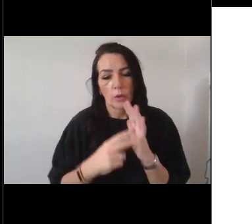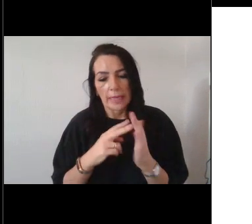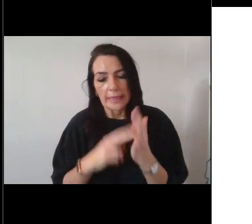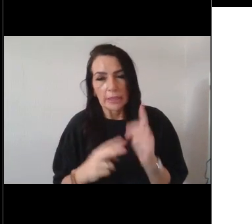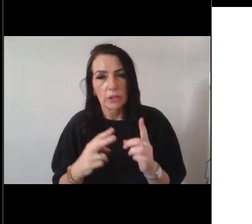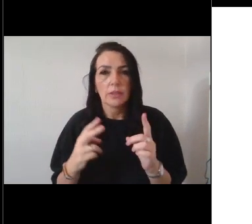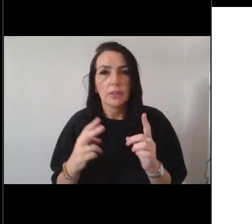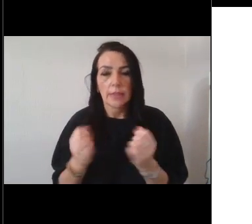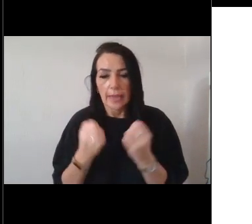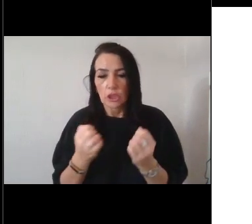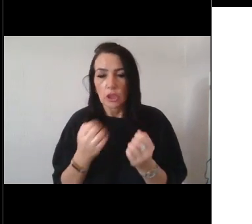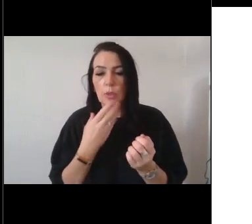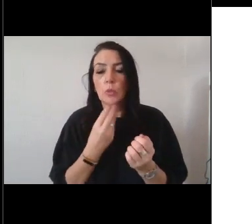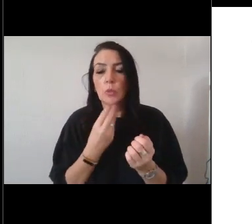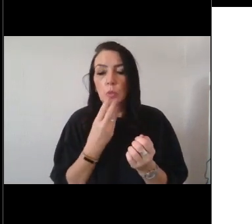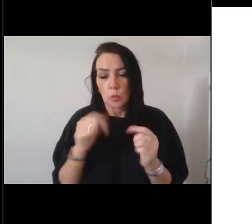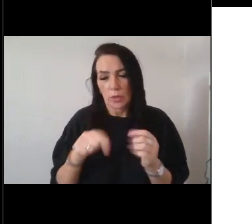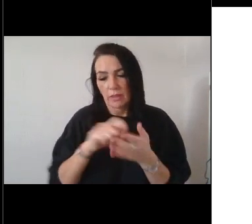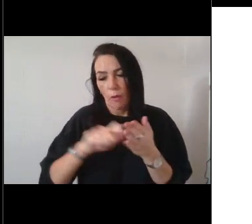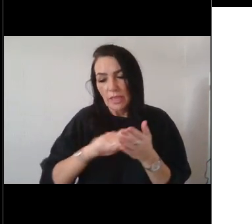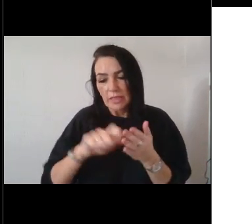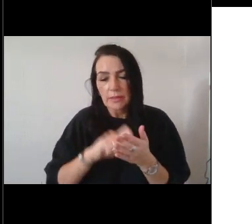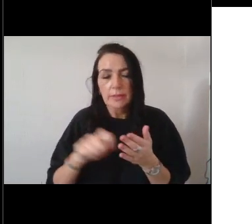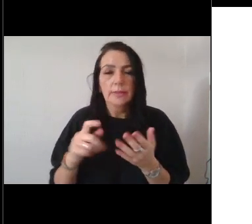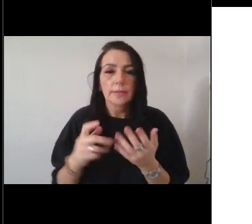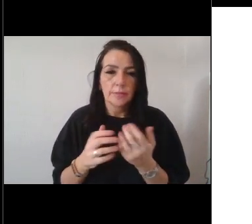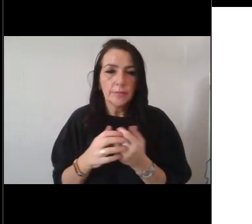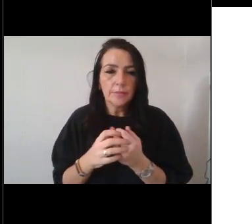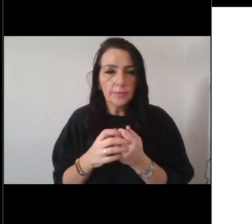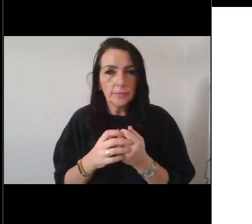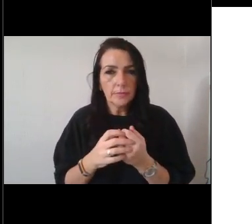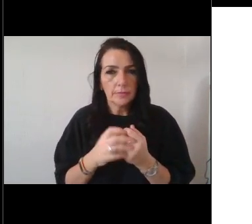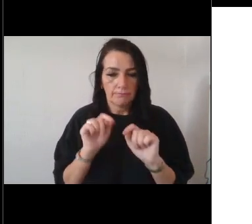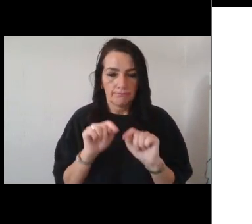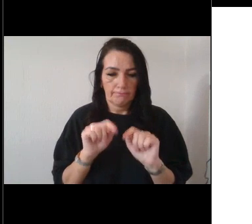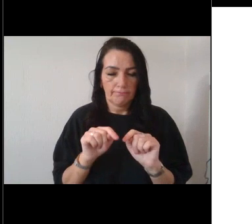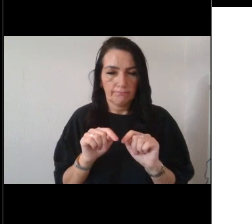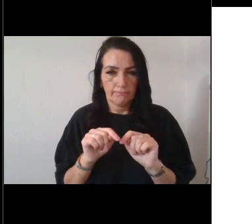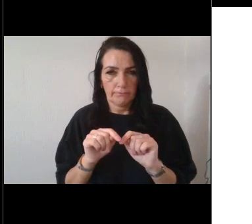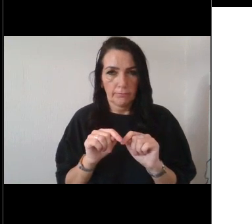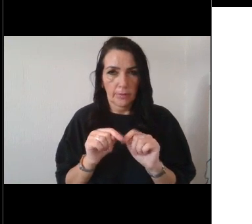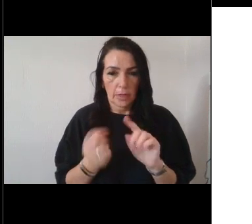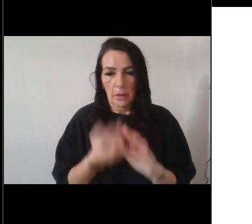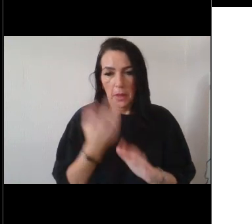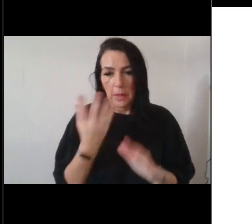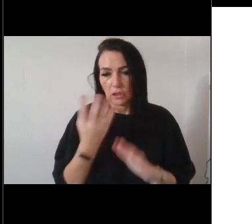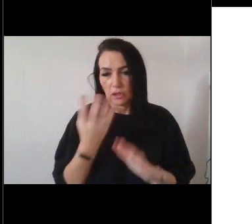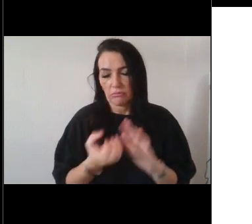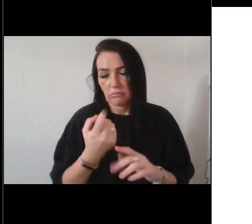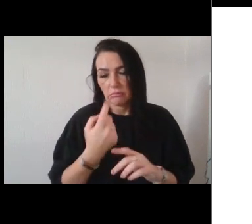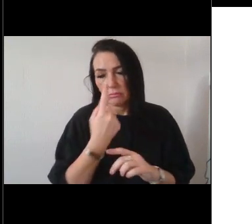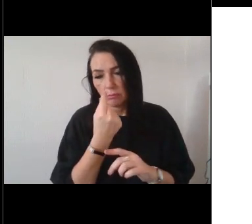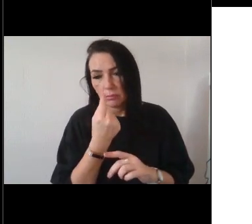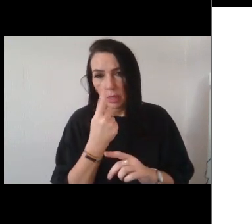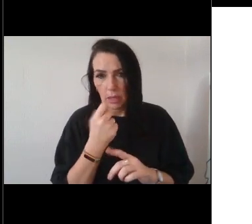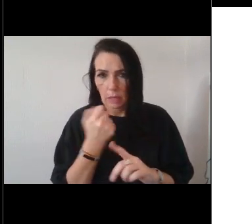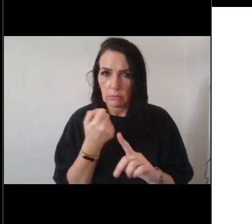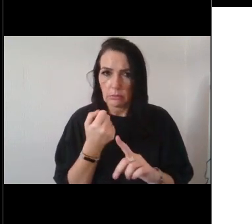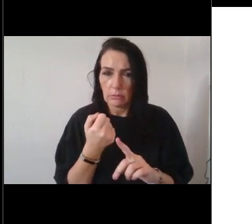that we consume within our offices, these are things that these emissions can be highly impacted by